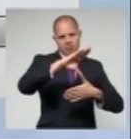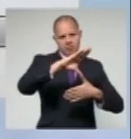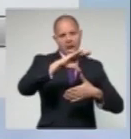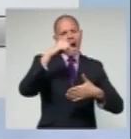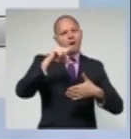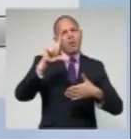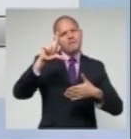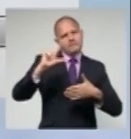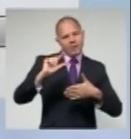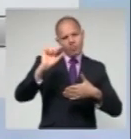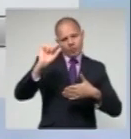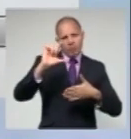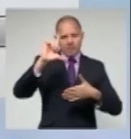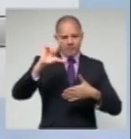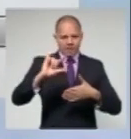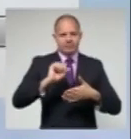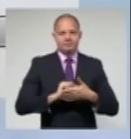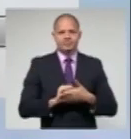17,232,622 infections.